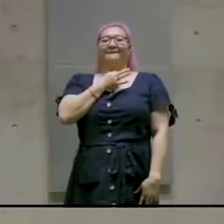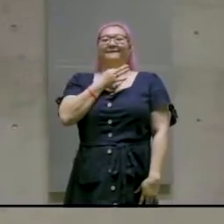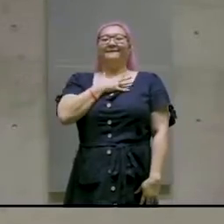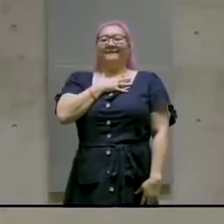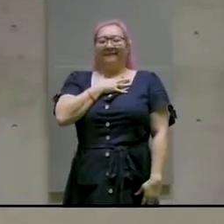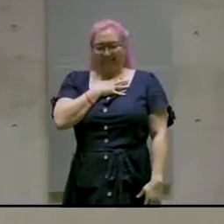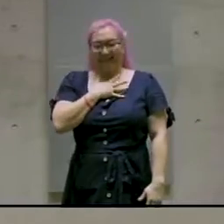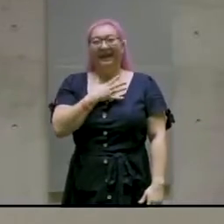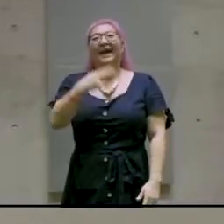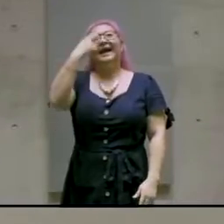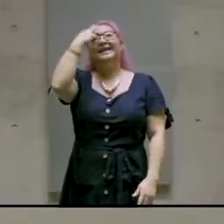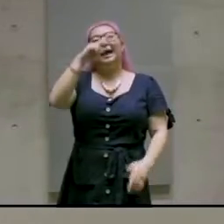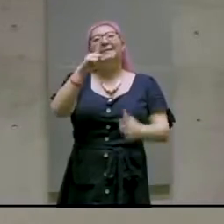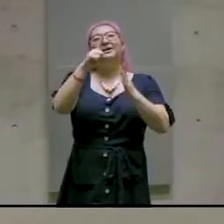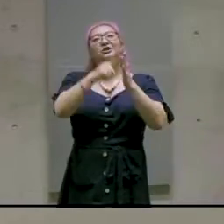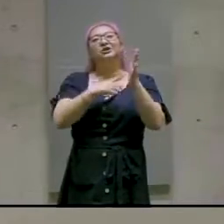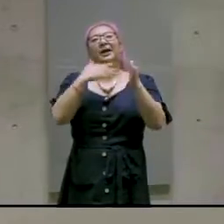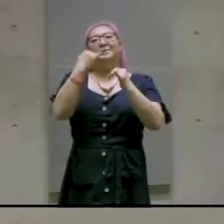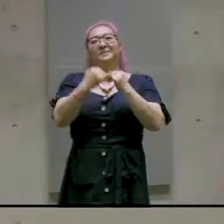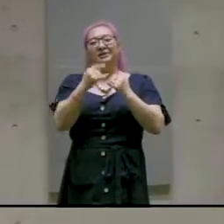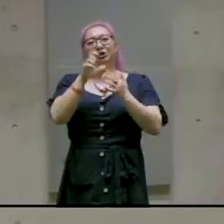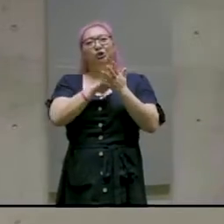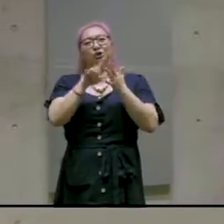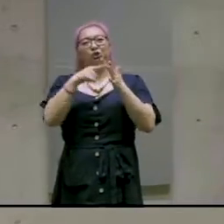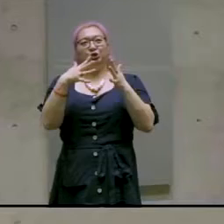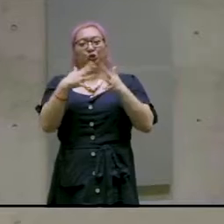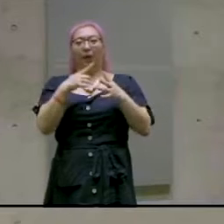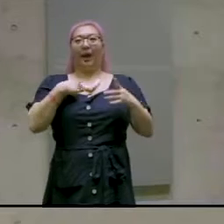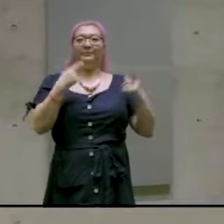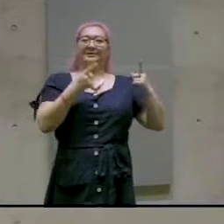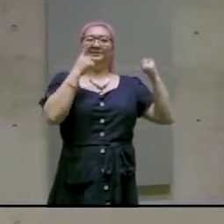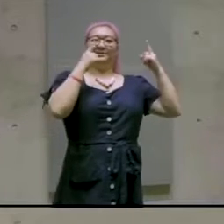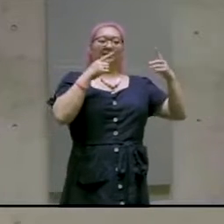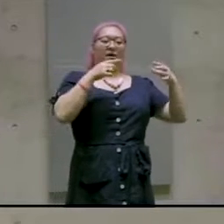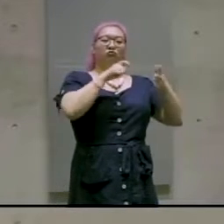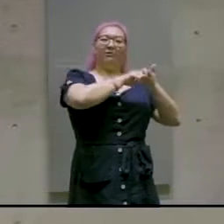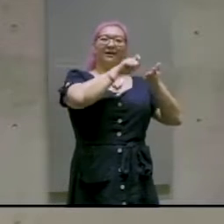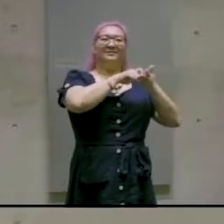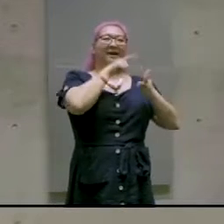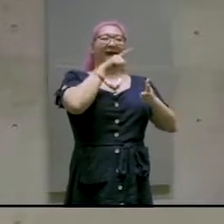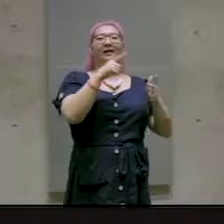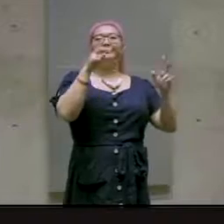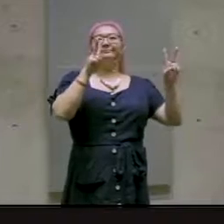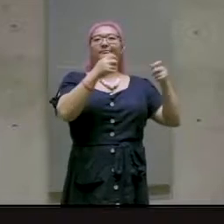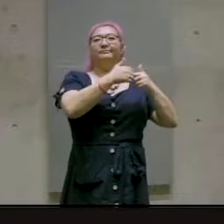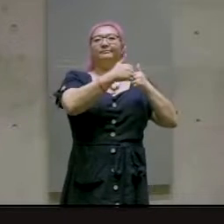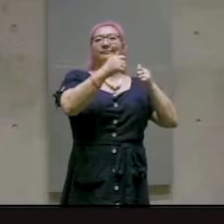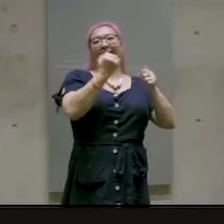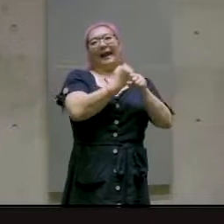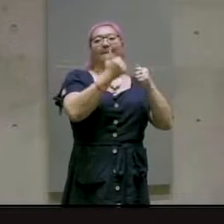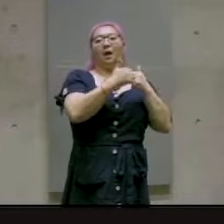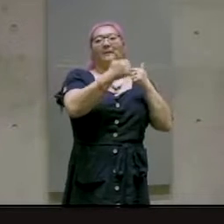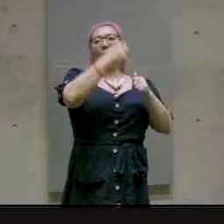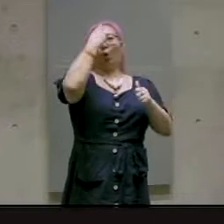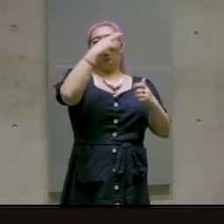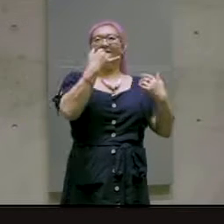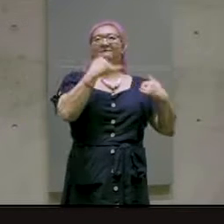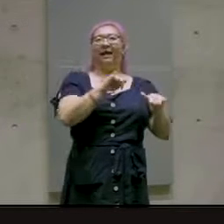My name is James Chu. I'm a senior writer at Failbetter Games. I was going to put my Twitter handle there, but things happened.